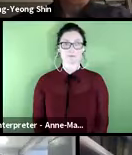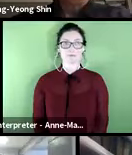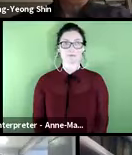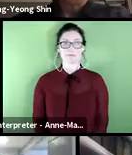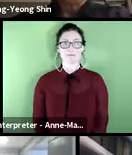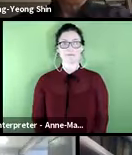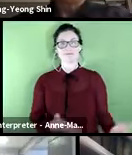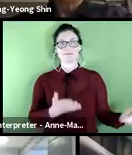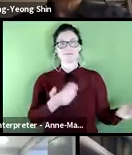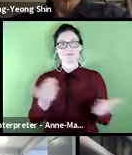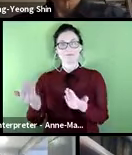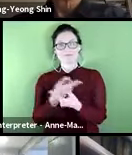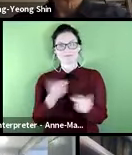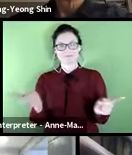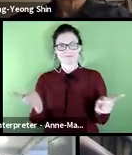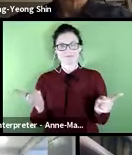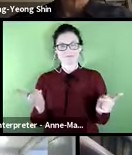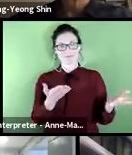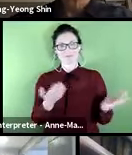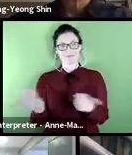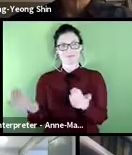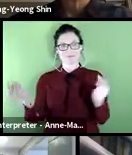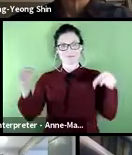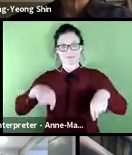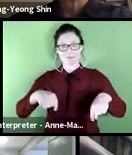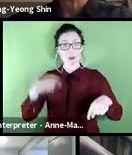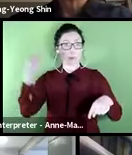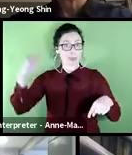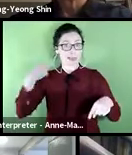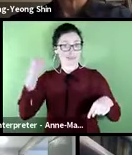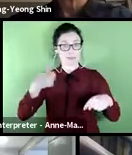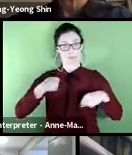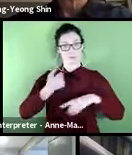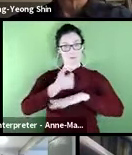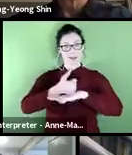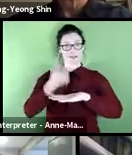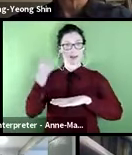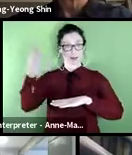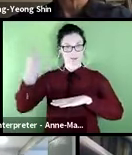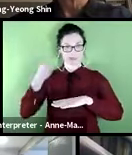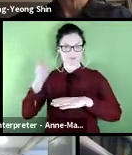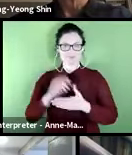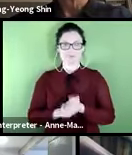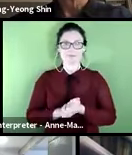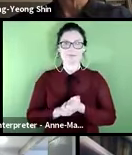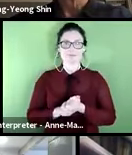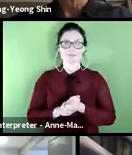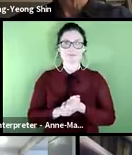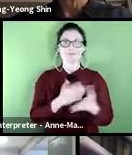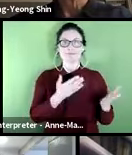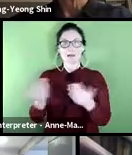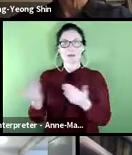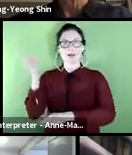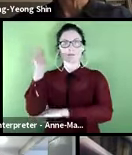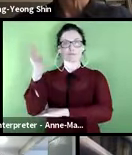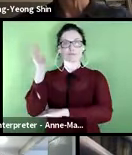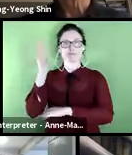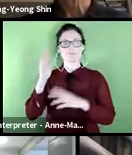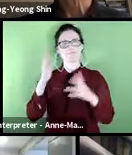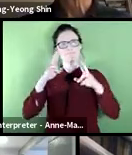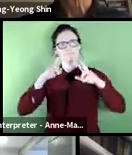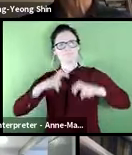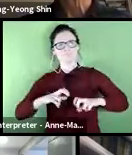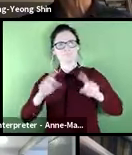Greetings, everyone. Welcome to London, where I am based, and welcome to this seminar looking at